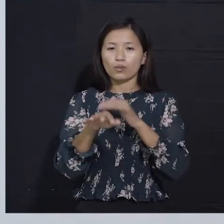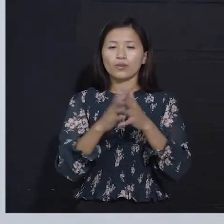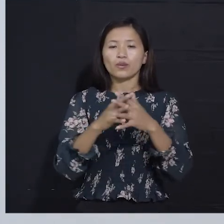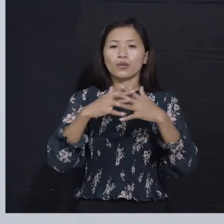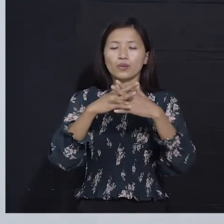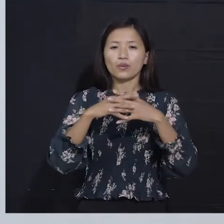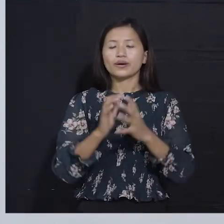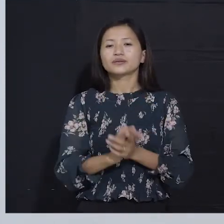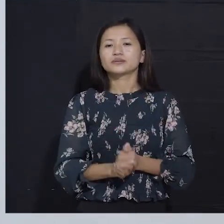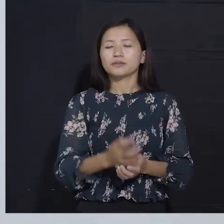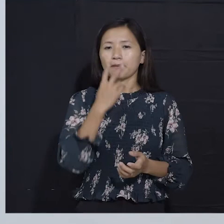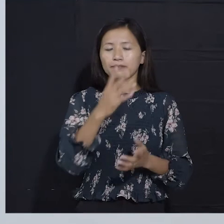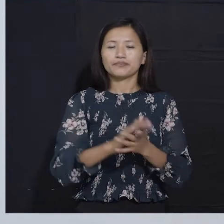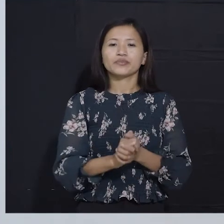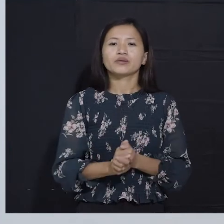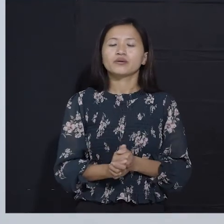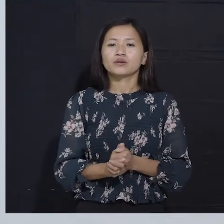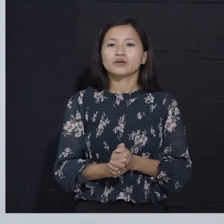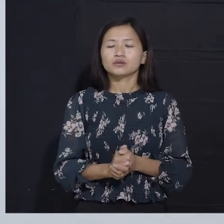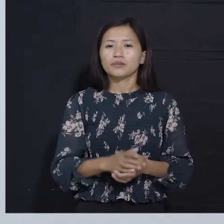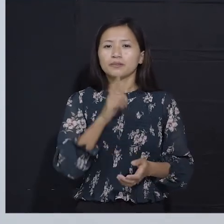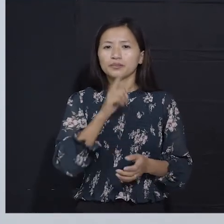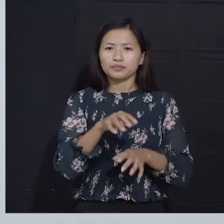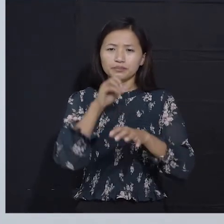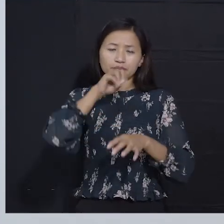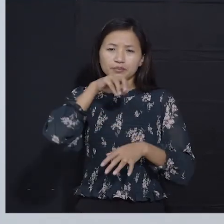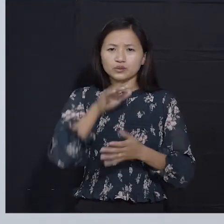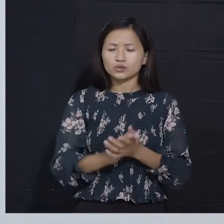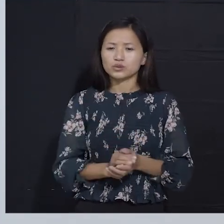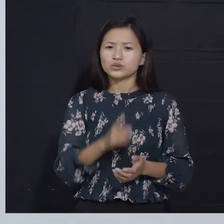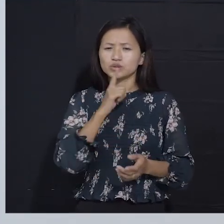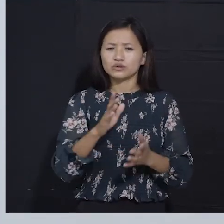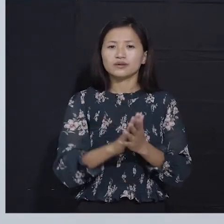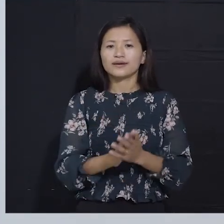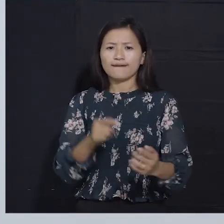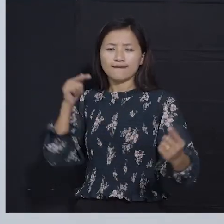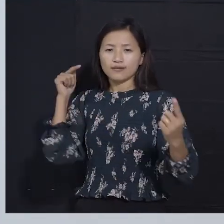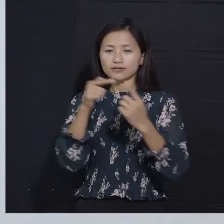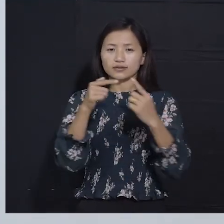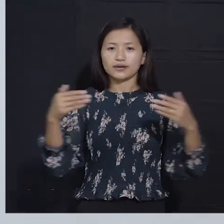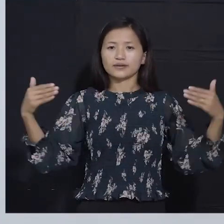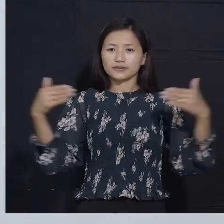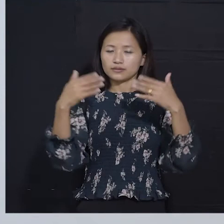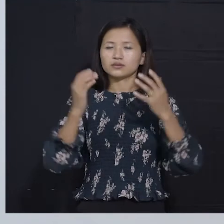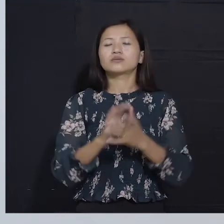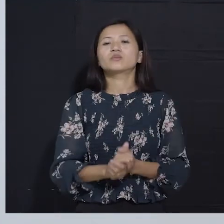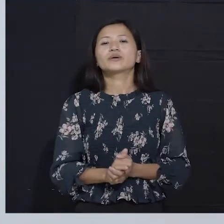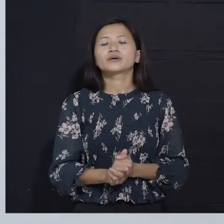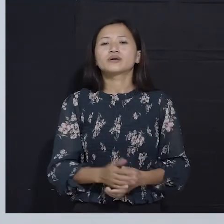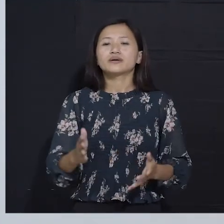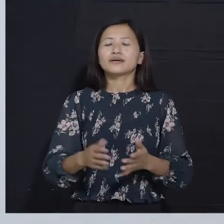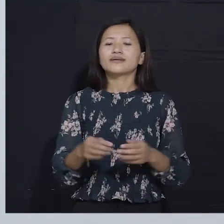pig that you rear at home, okay? He knew that the pig will surely attack, so he was just getting ready, all set to attack the pig, and